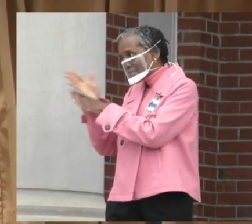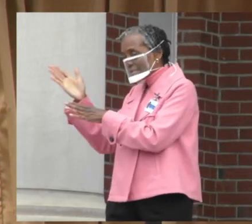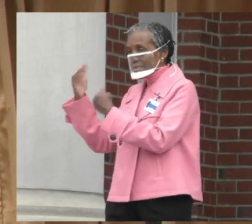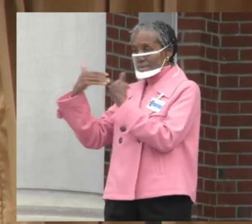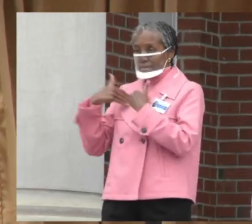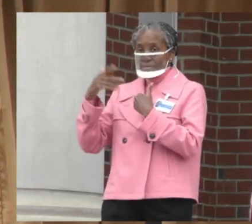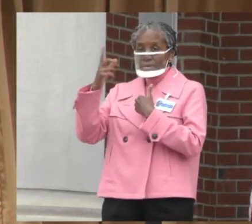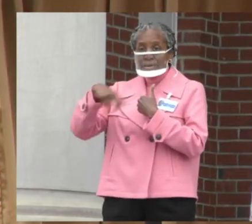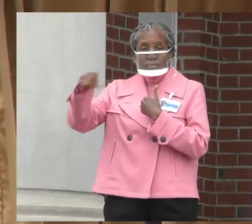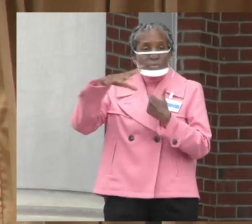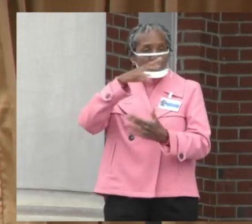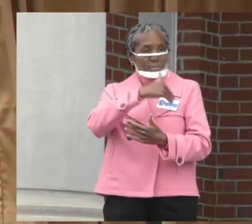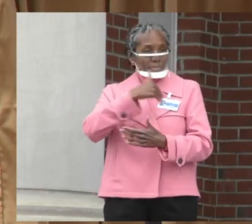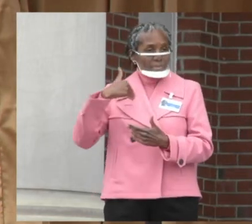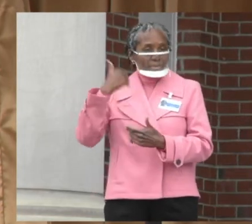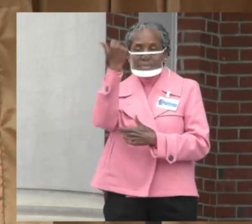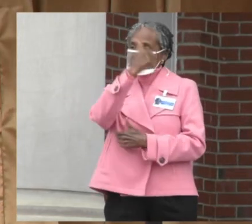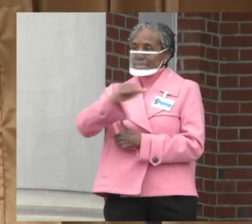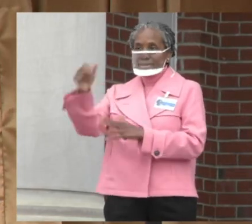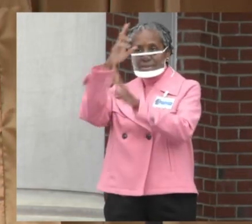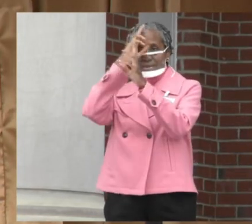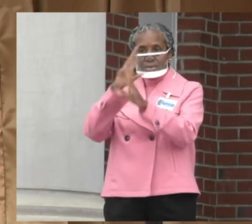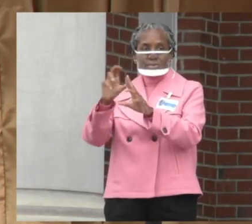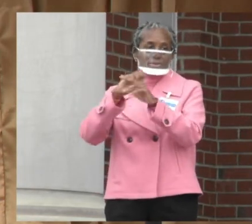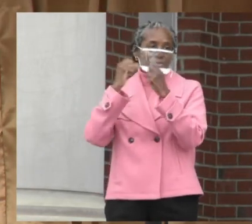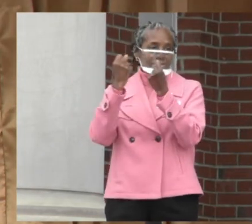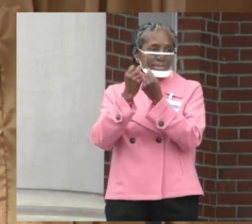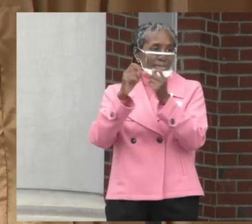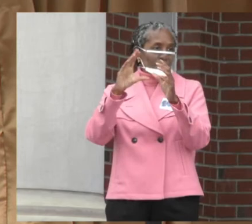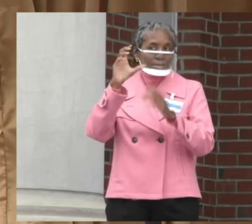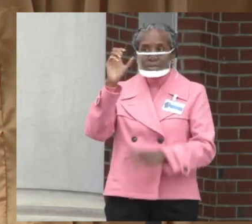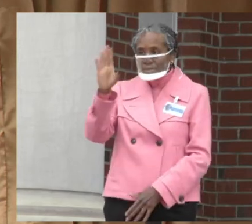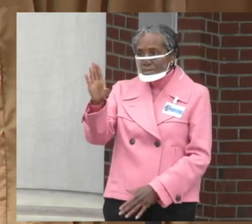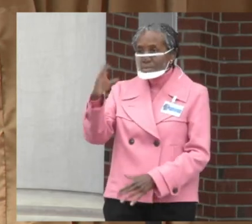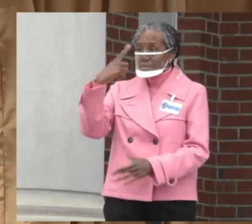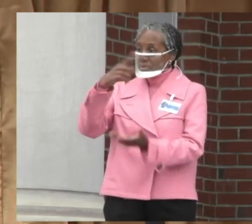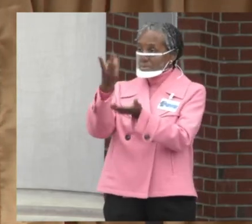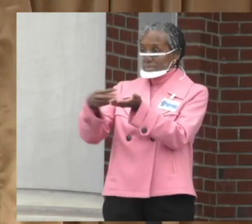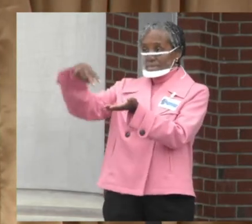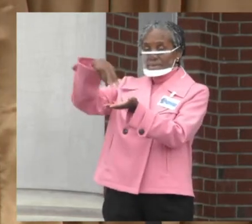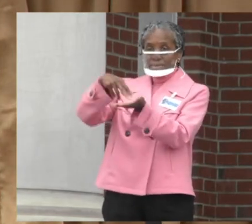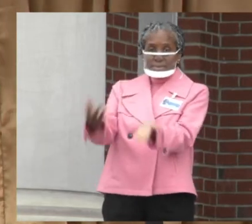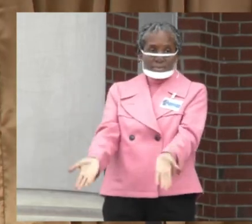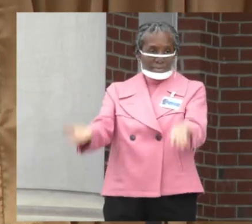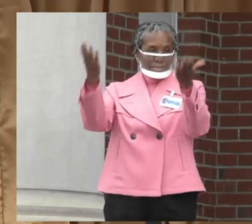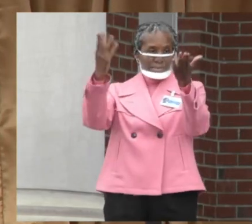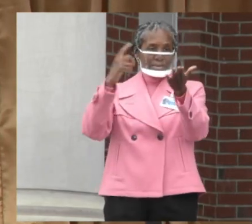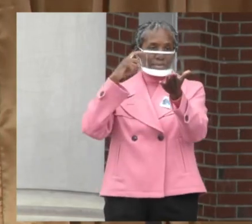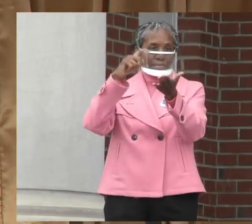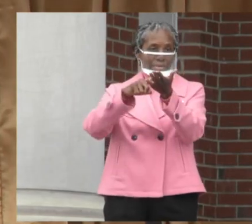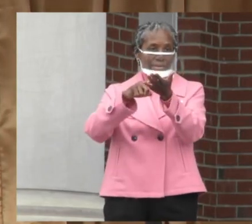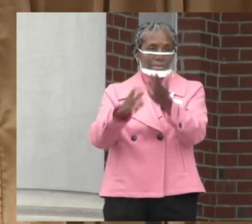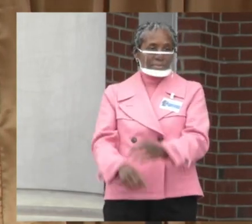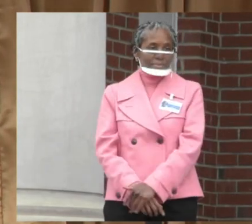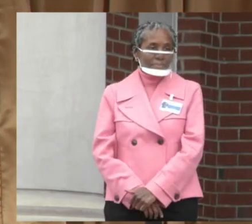If you are a member of any honor society or club, will you please stand and be